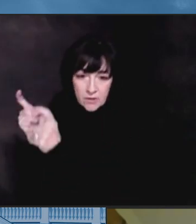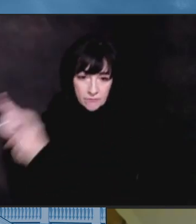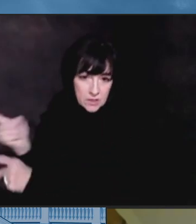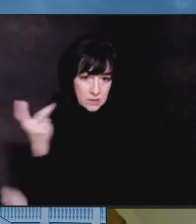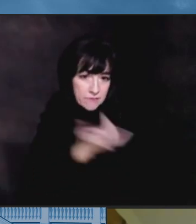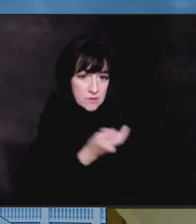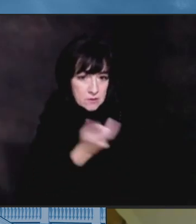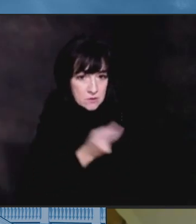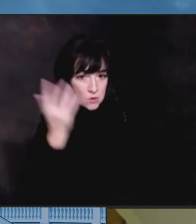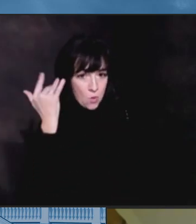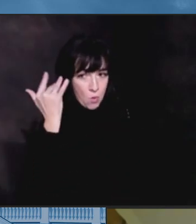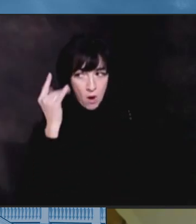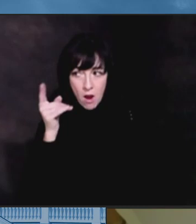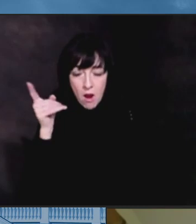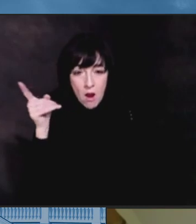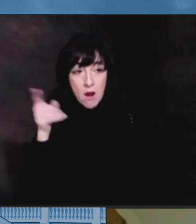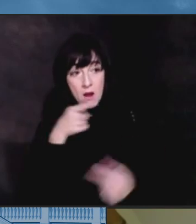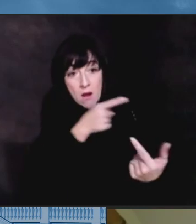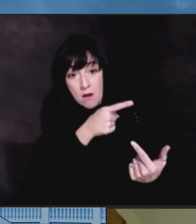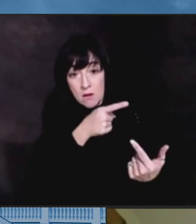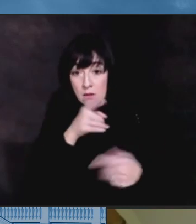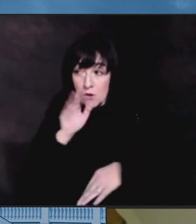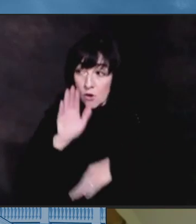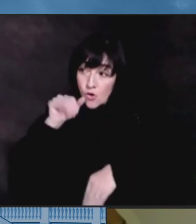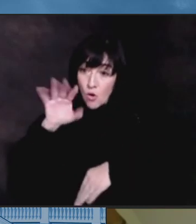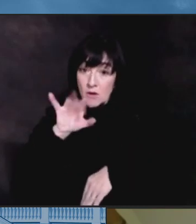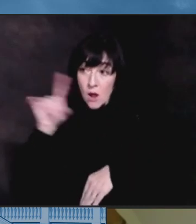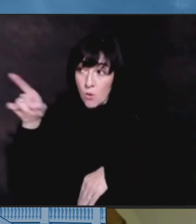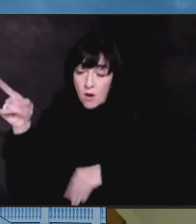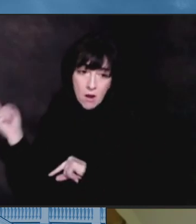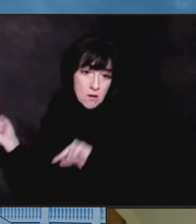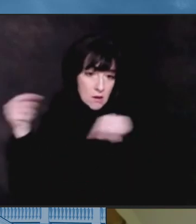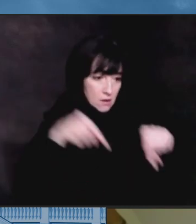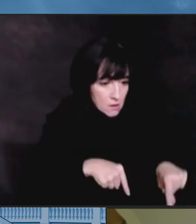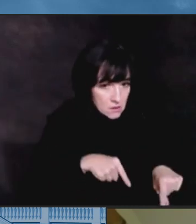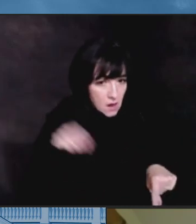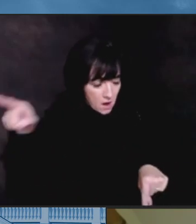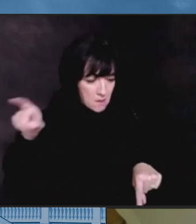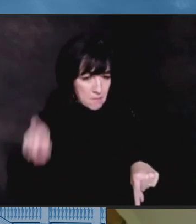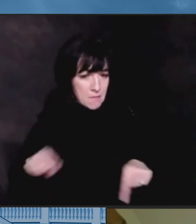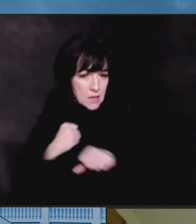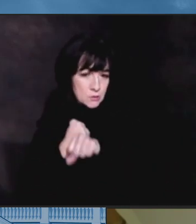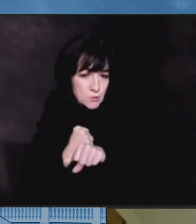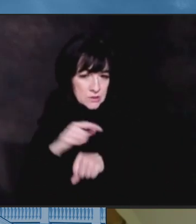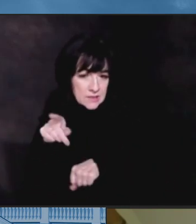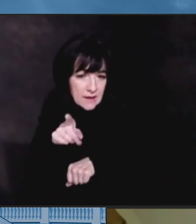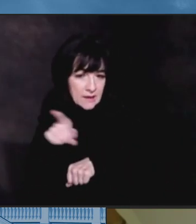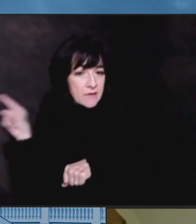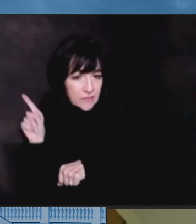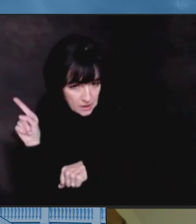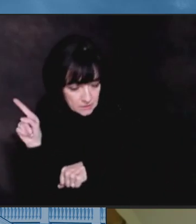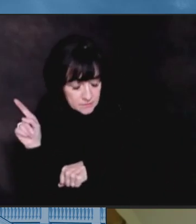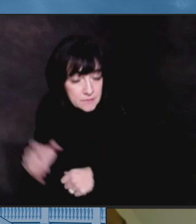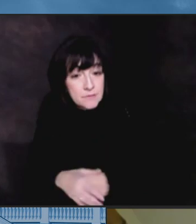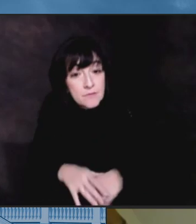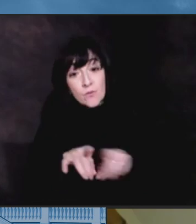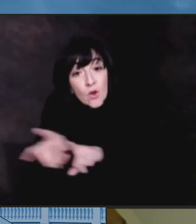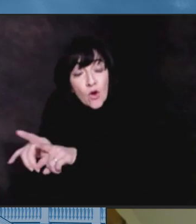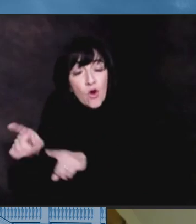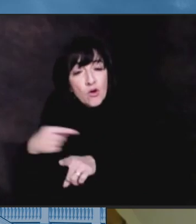paramedics. We just activated the federal pharmacy program, which